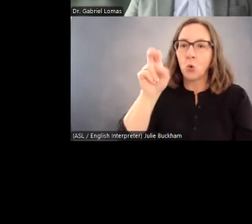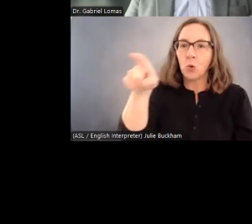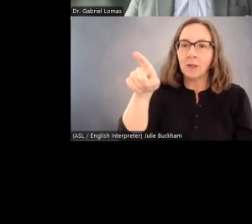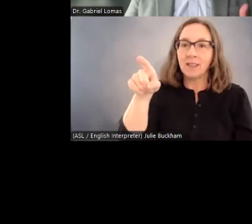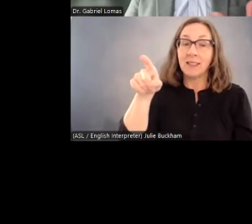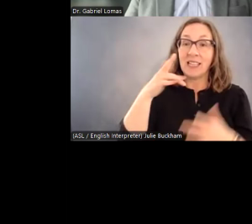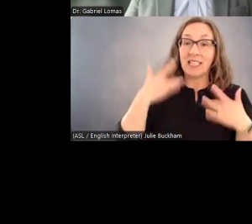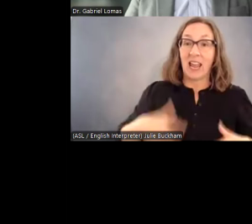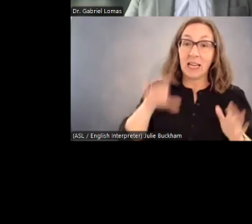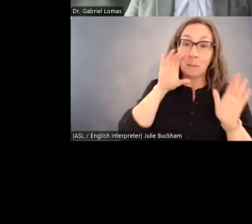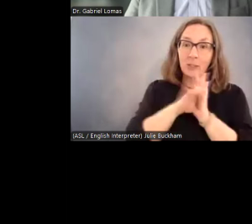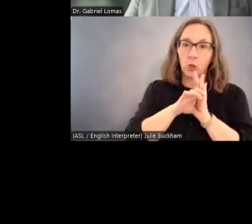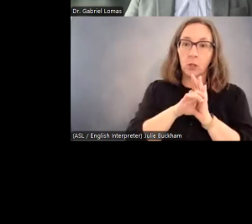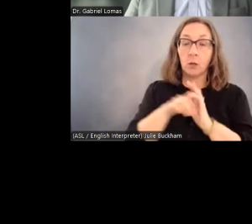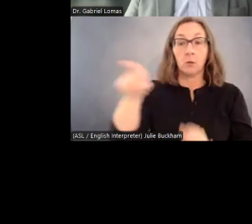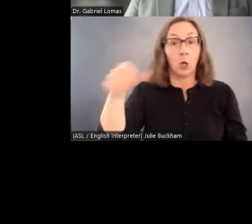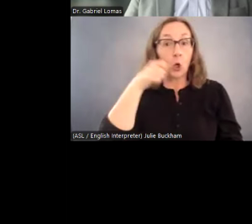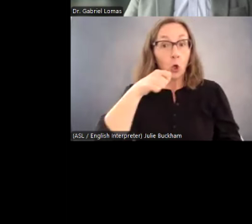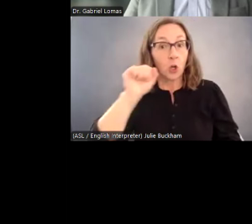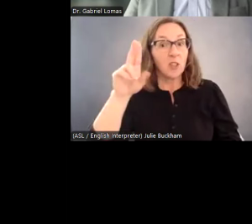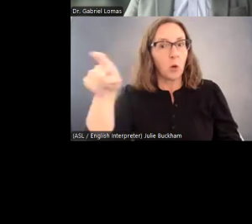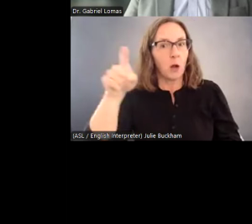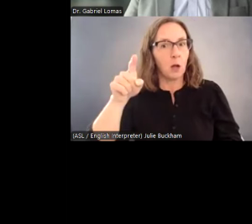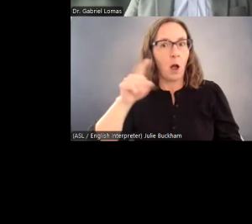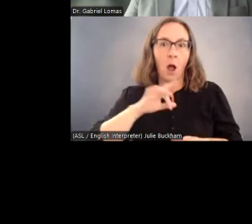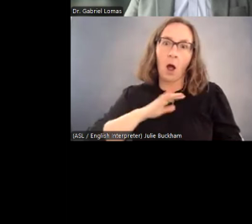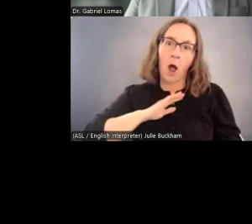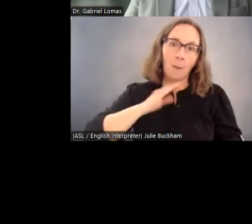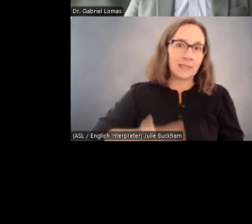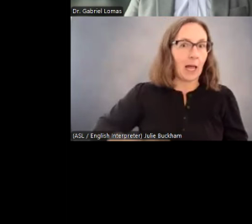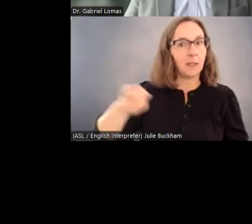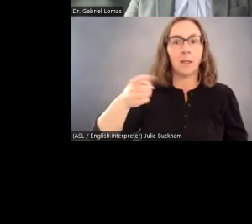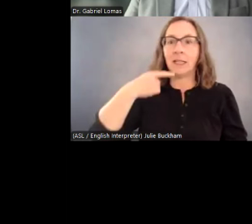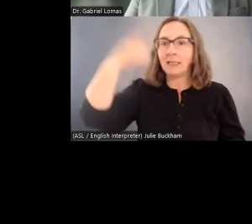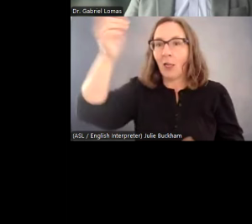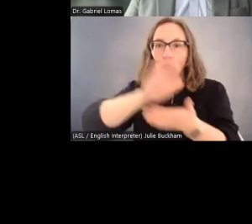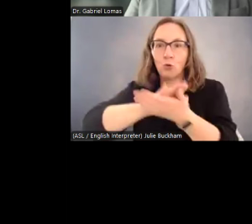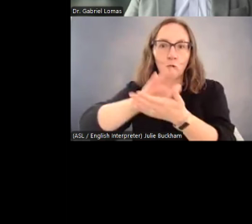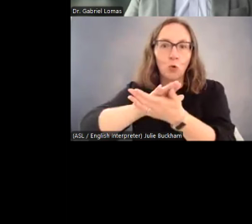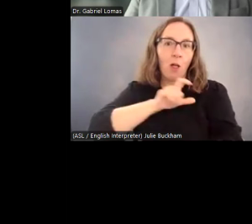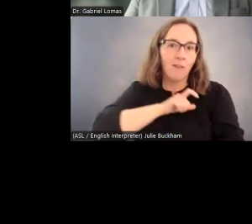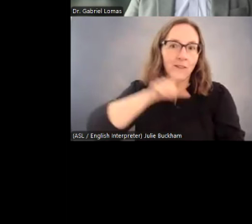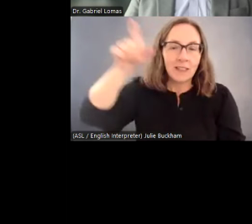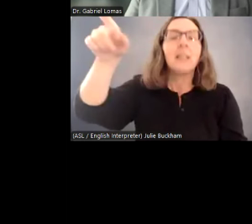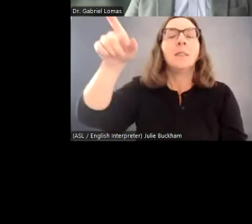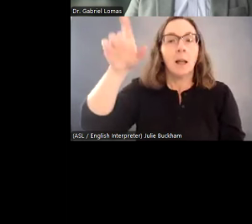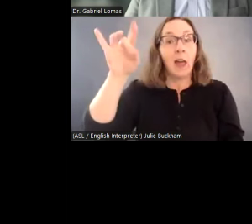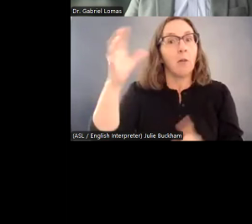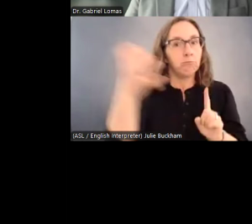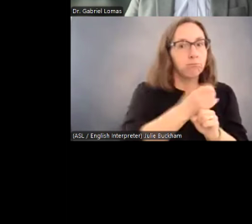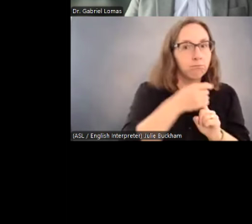resource officer, who arrested Alex and took his phone. And the officer told Alex that if there's any child pornography on his phone, he'll be charged with